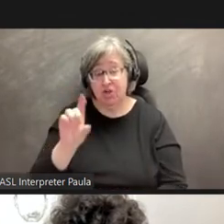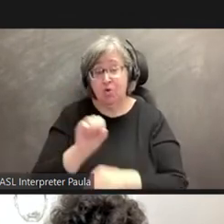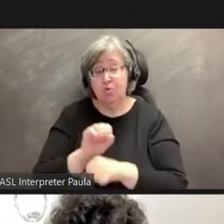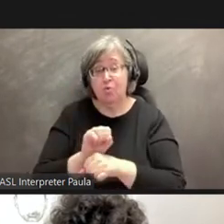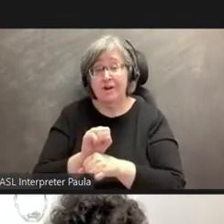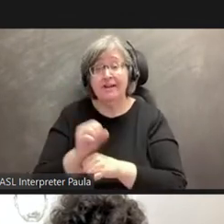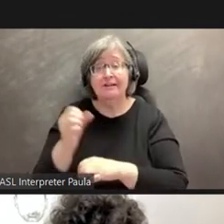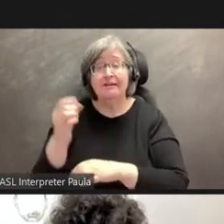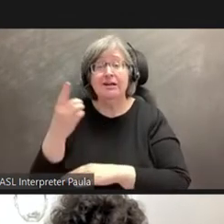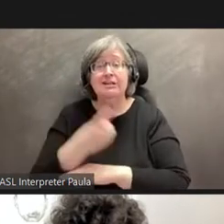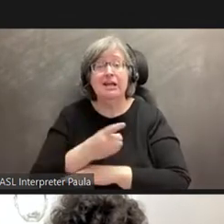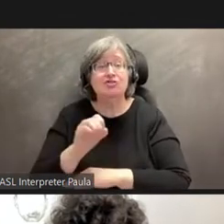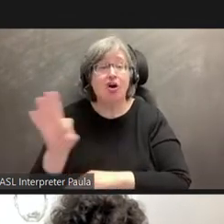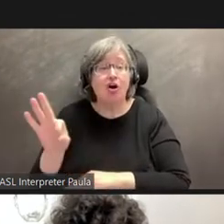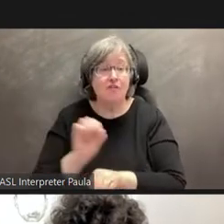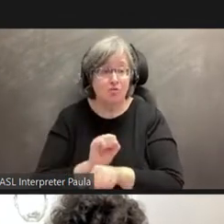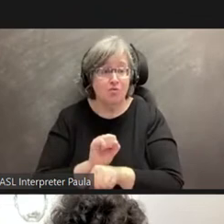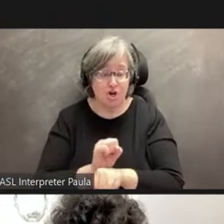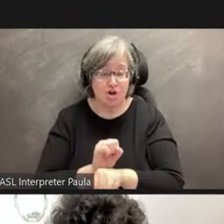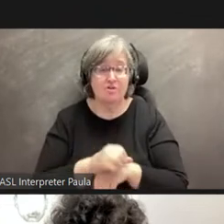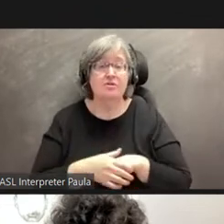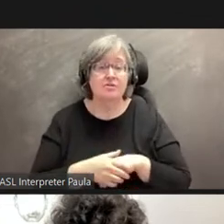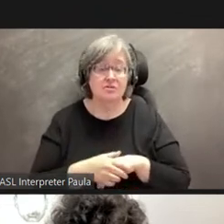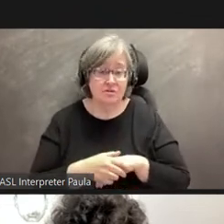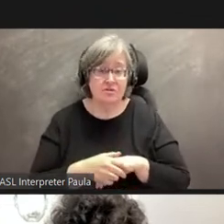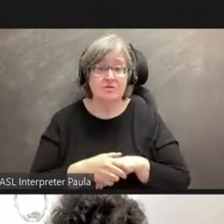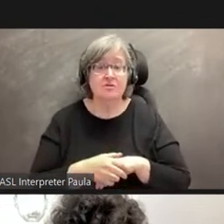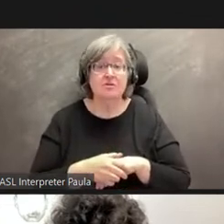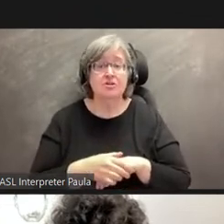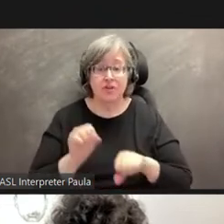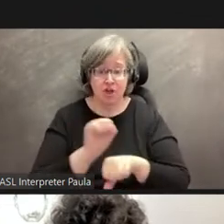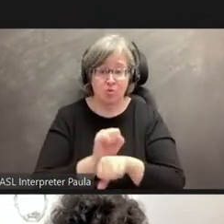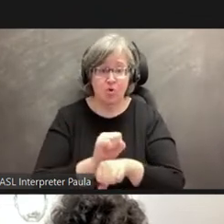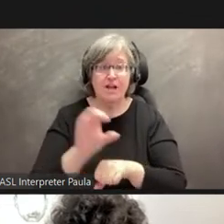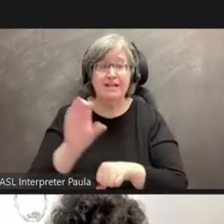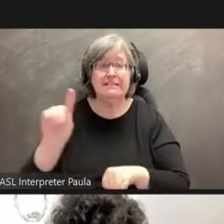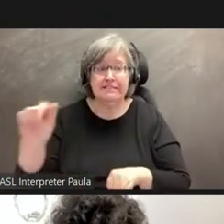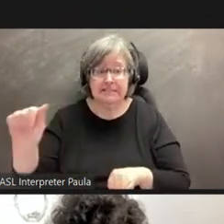off to work the system